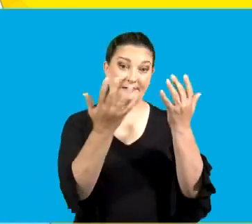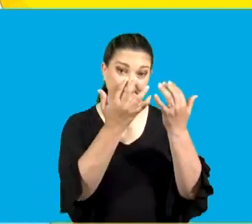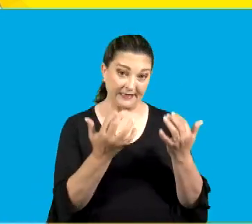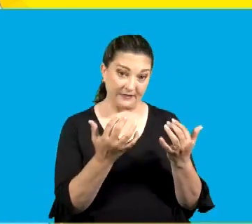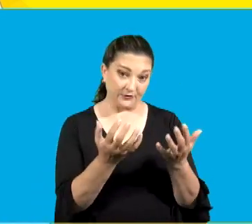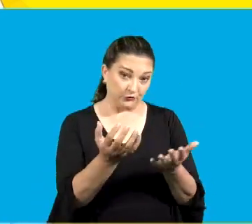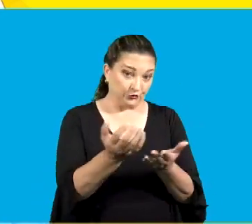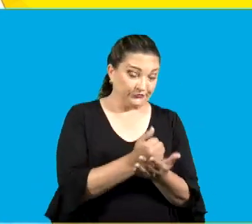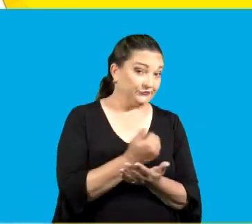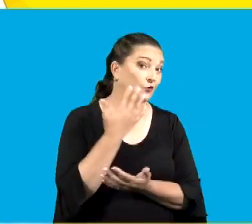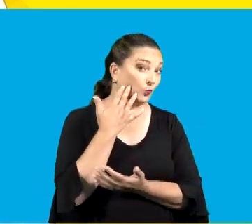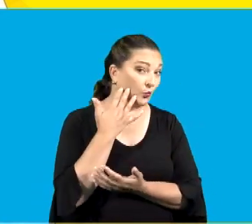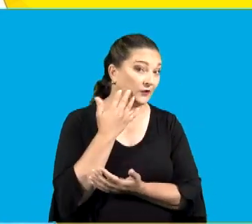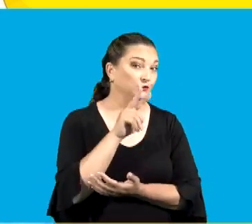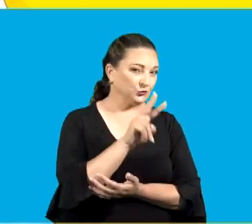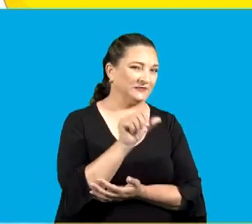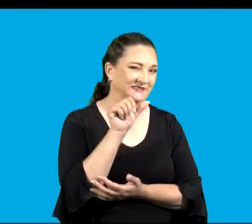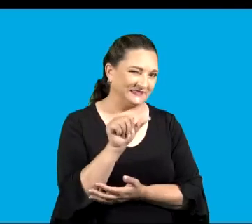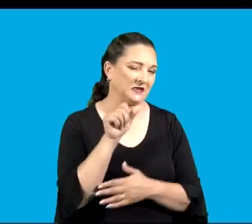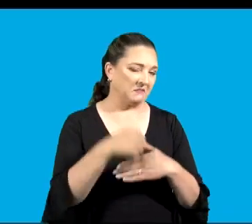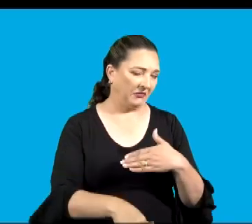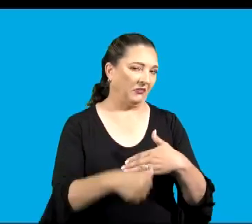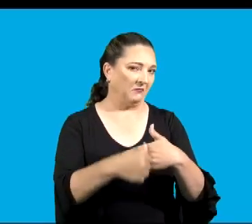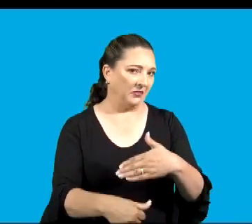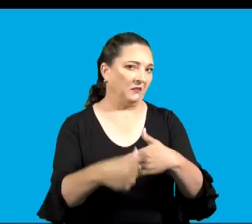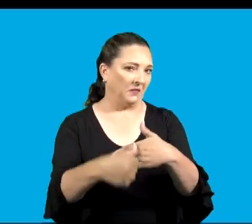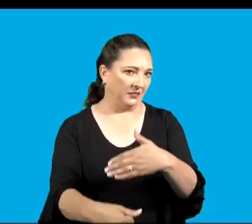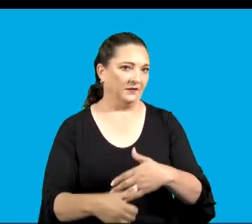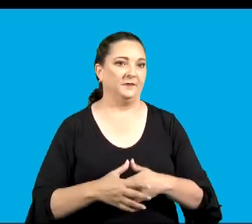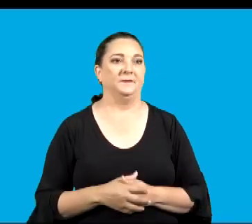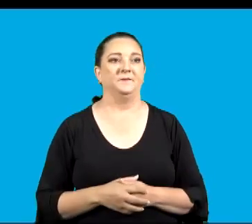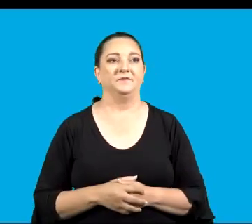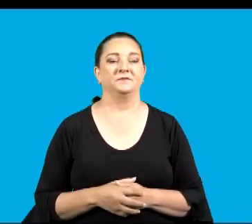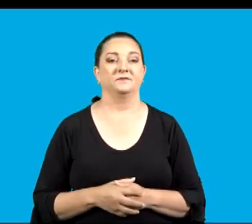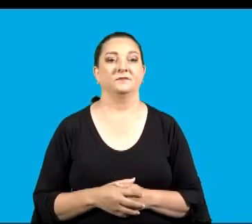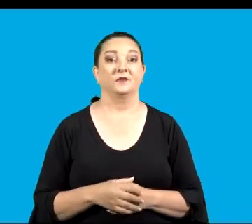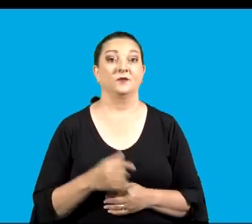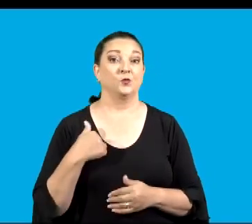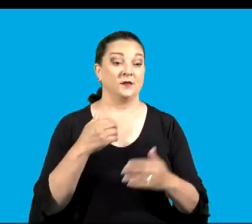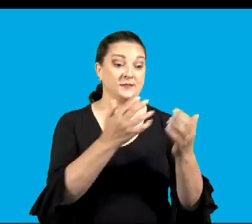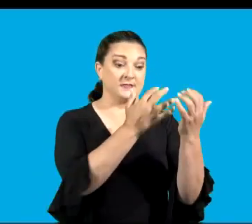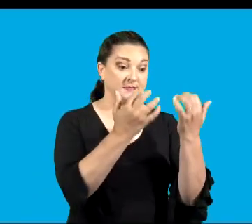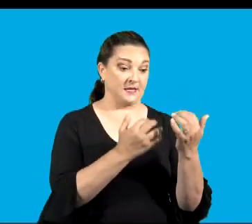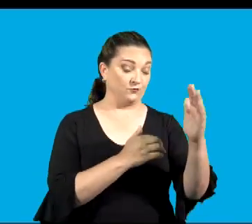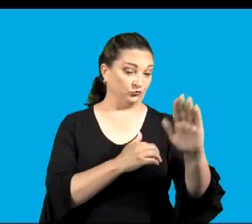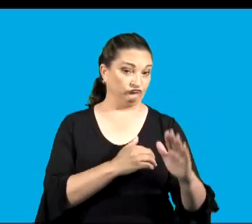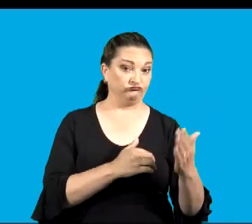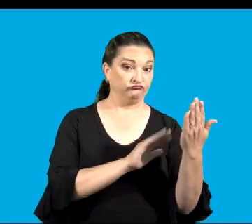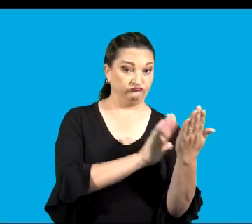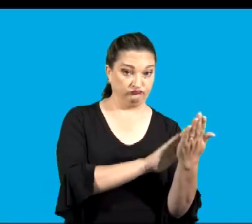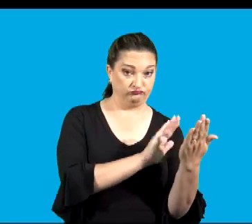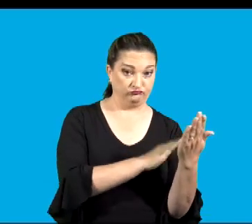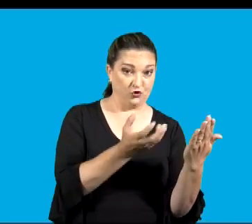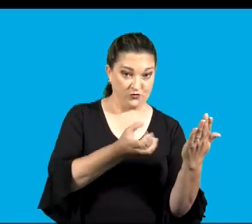statement is received on the 26th of each month. So that means when we received the statement